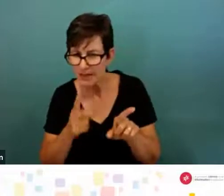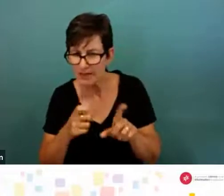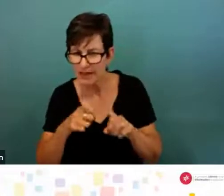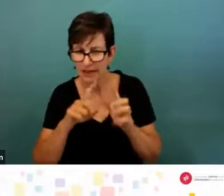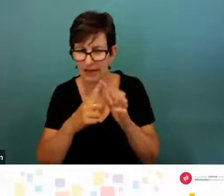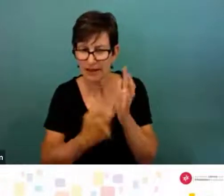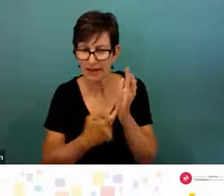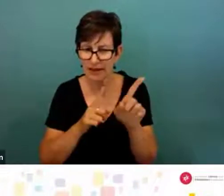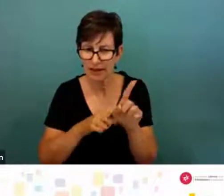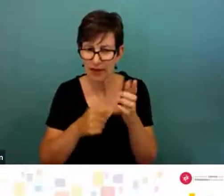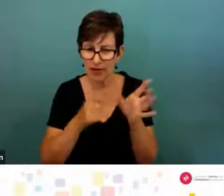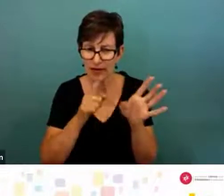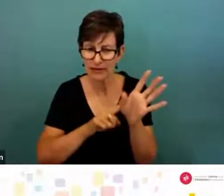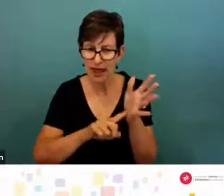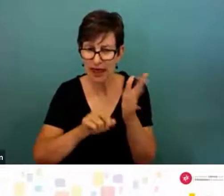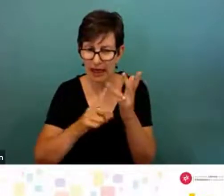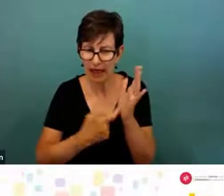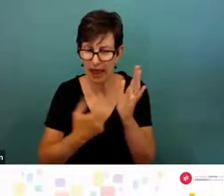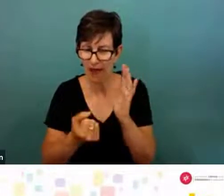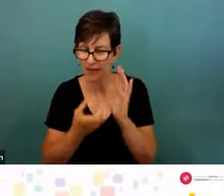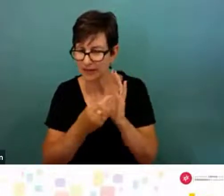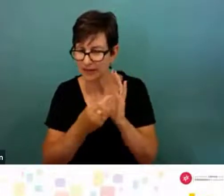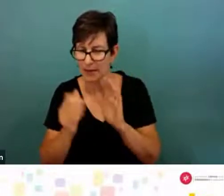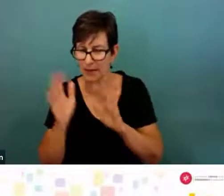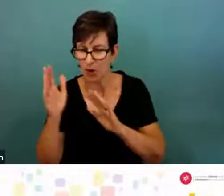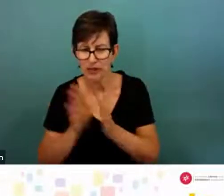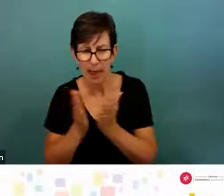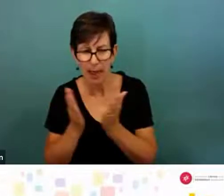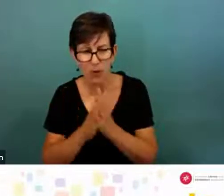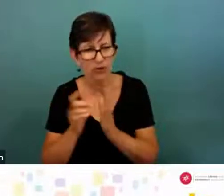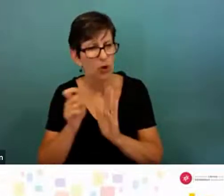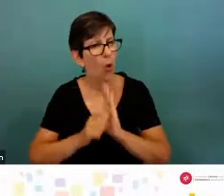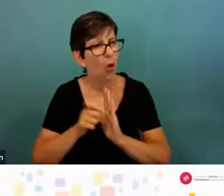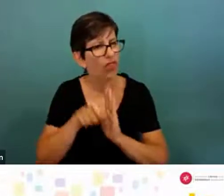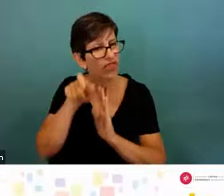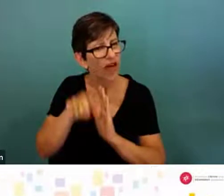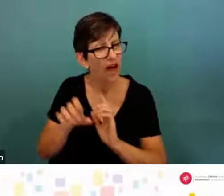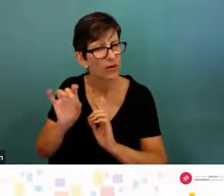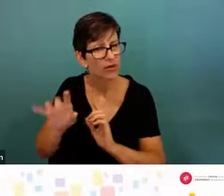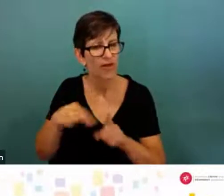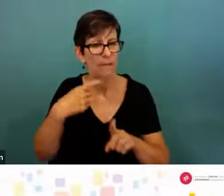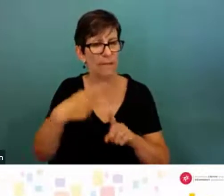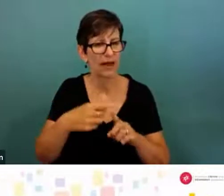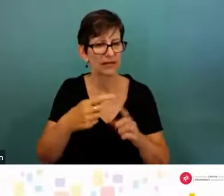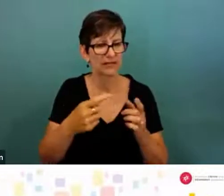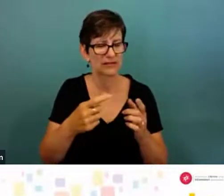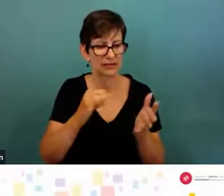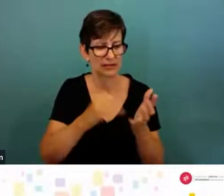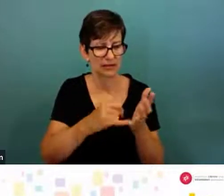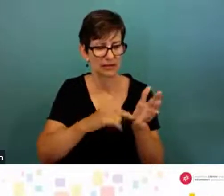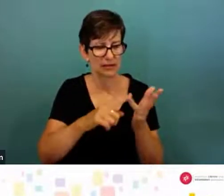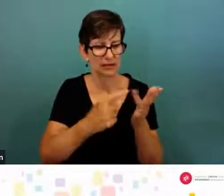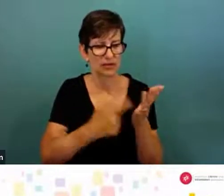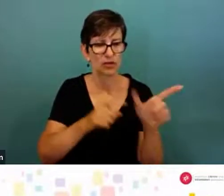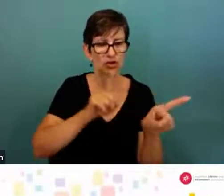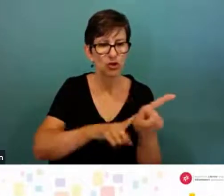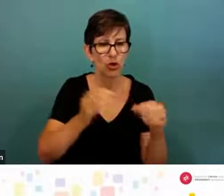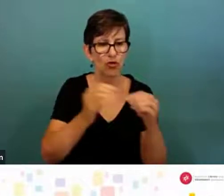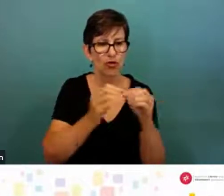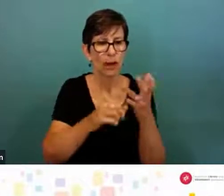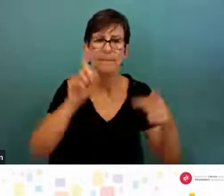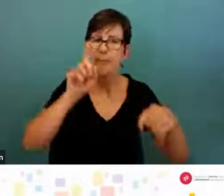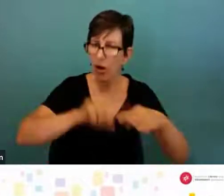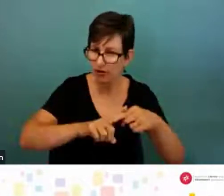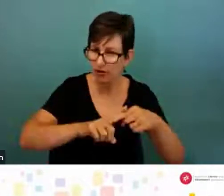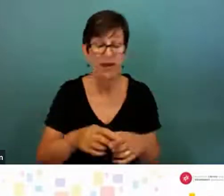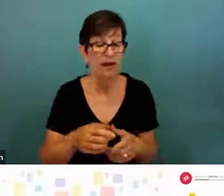has a few Auslan books, and someone else has also mentioned that Storybox does as well. I want to go to Sophie's